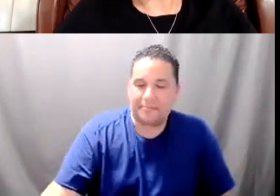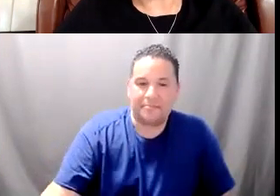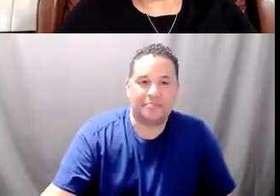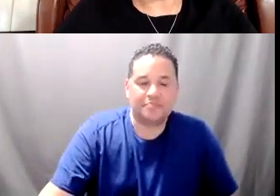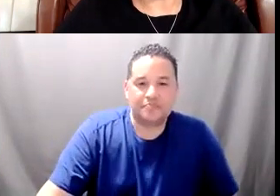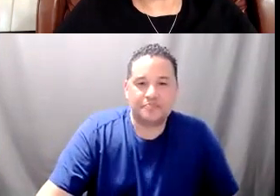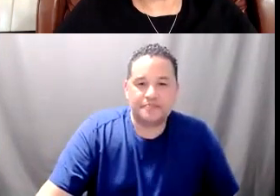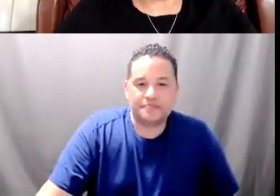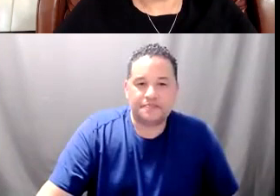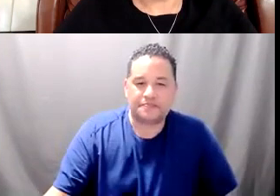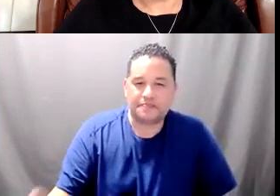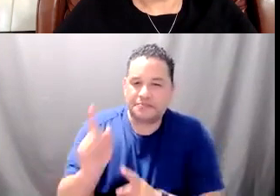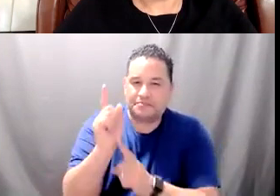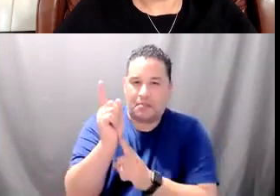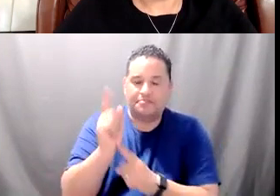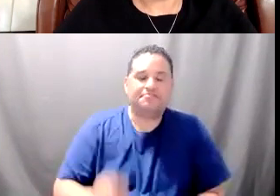Just a moment.